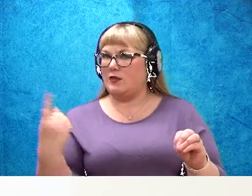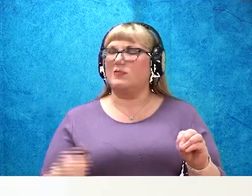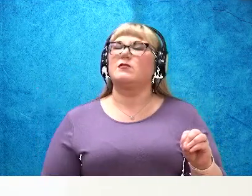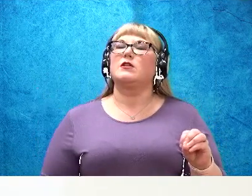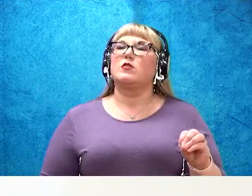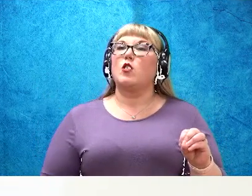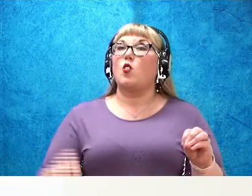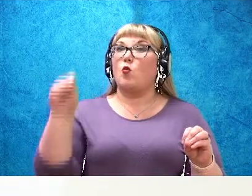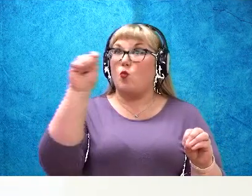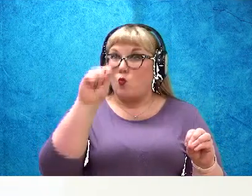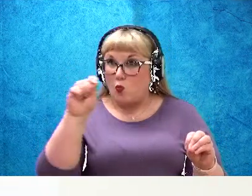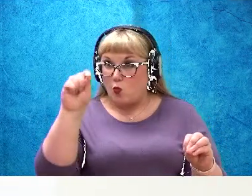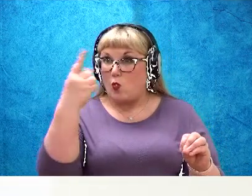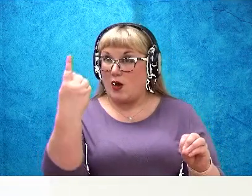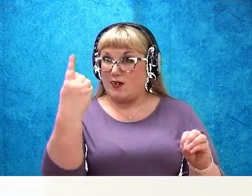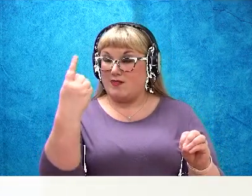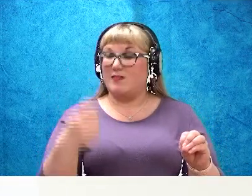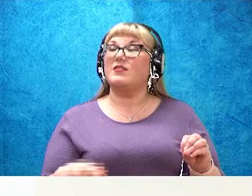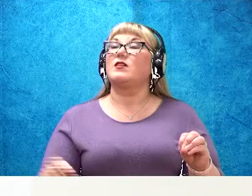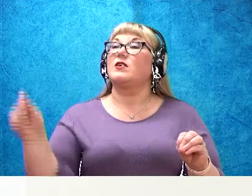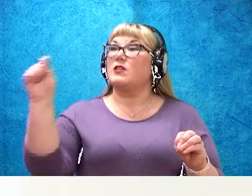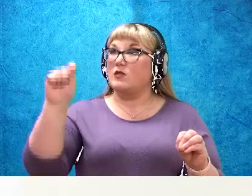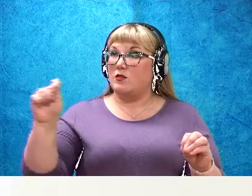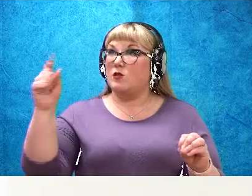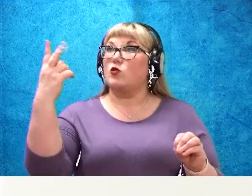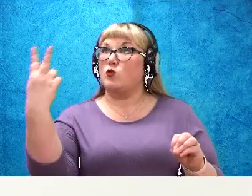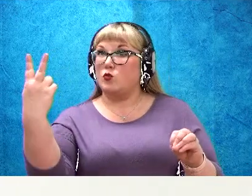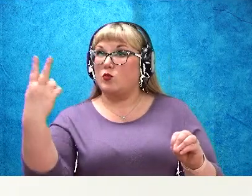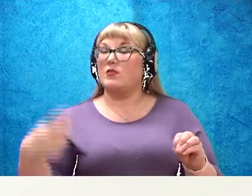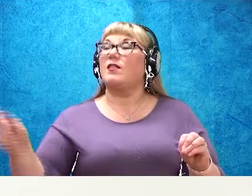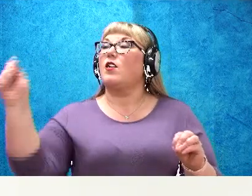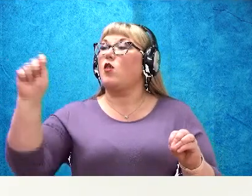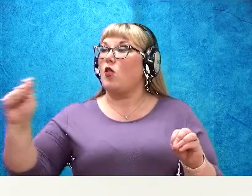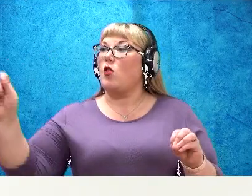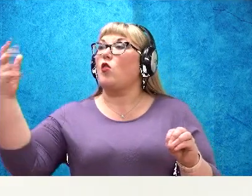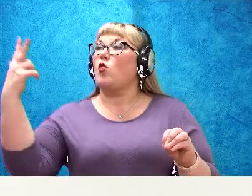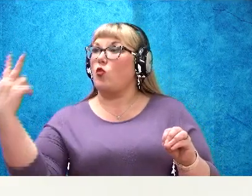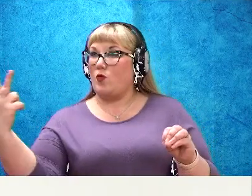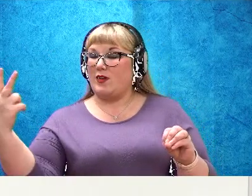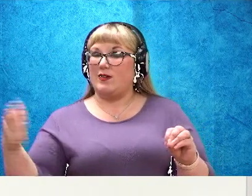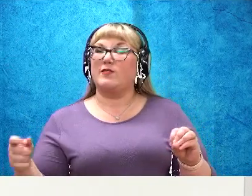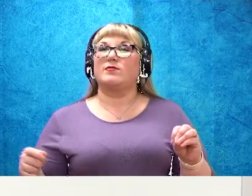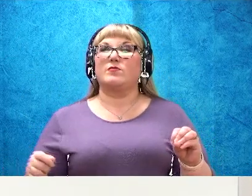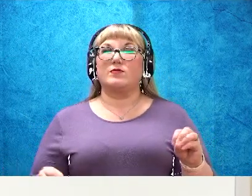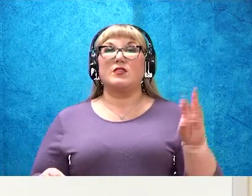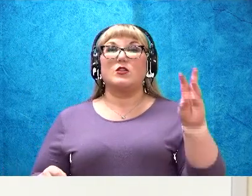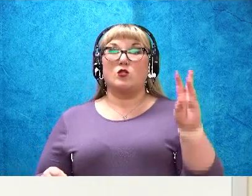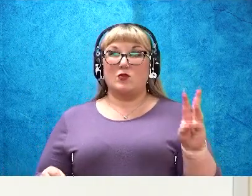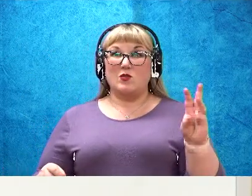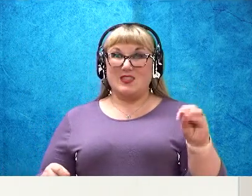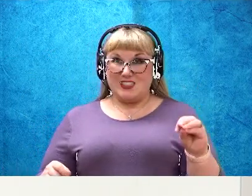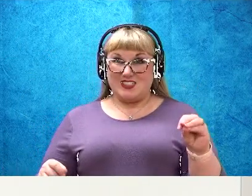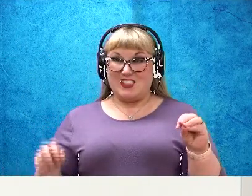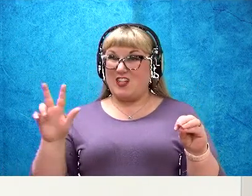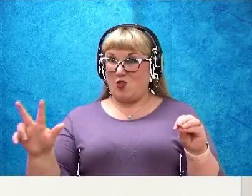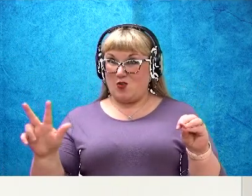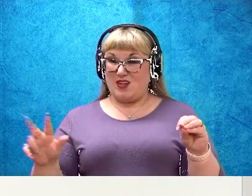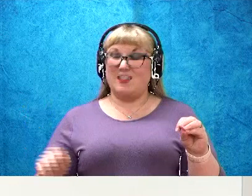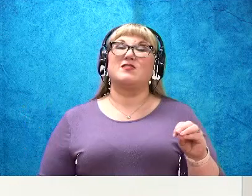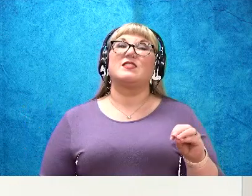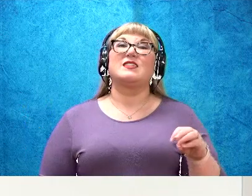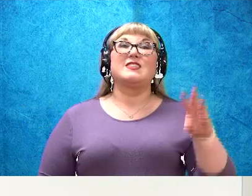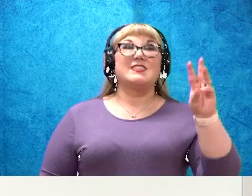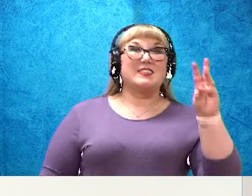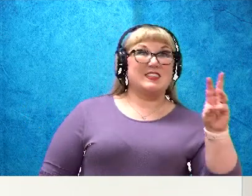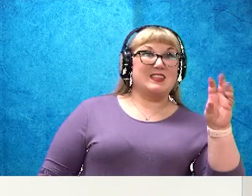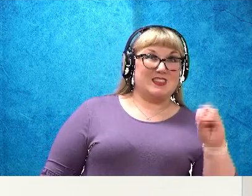cubes. 1, 2, 3. So I have made the number